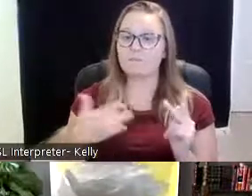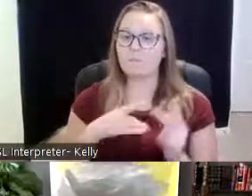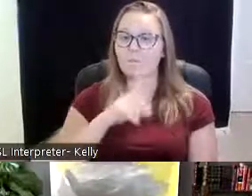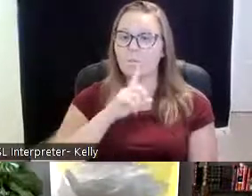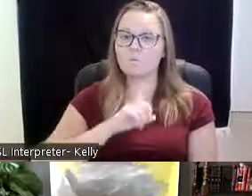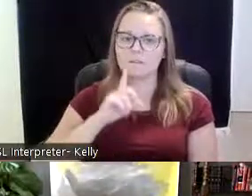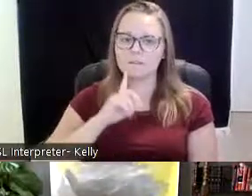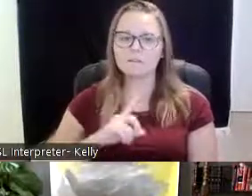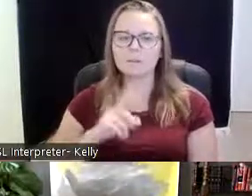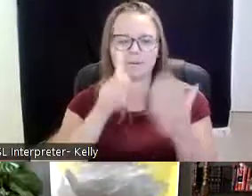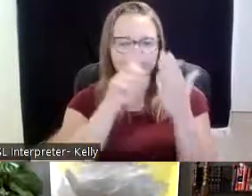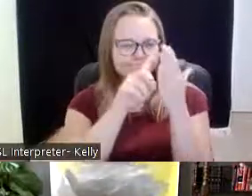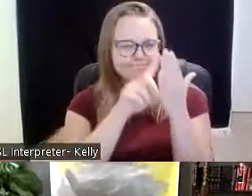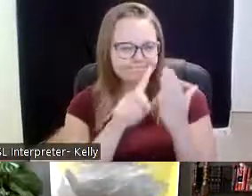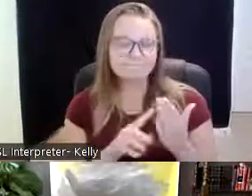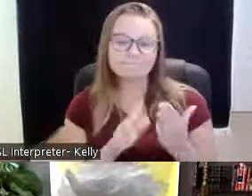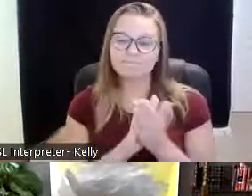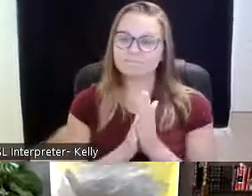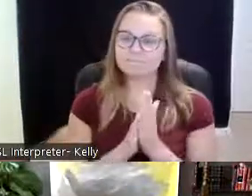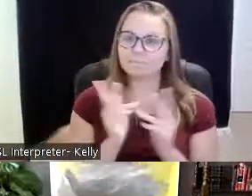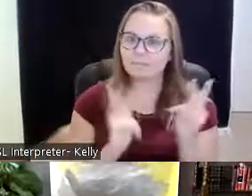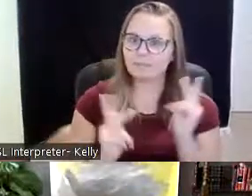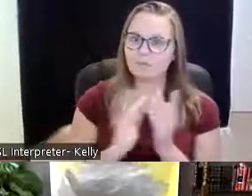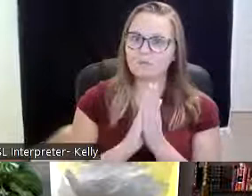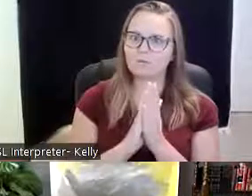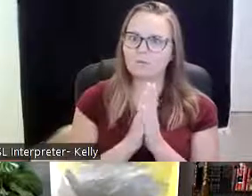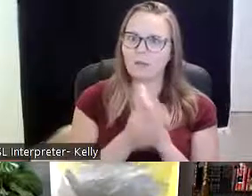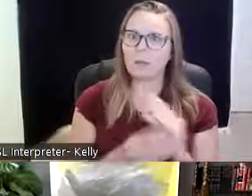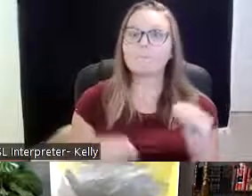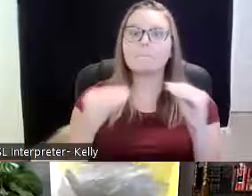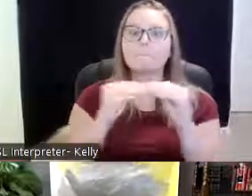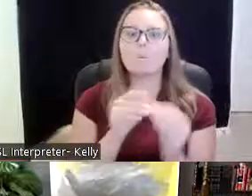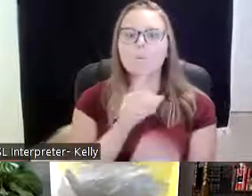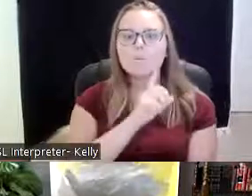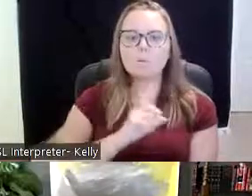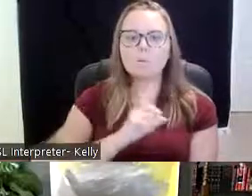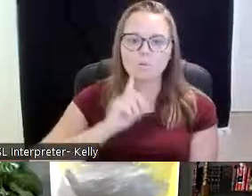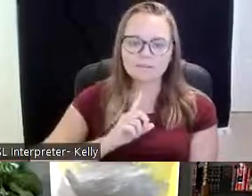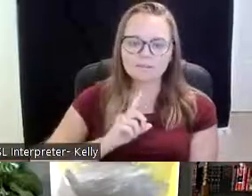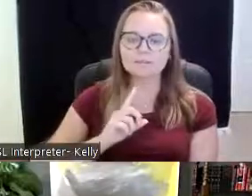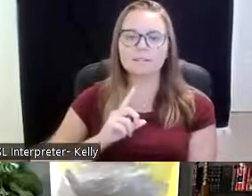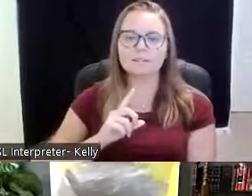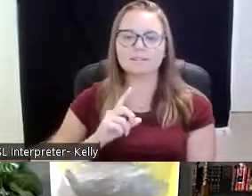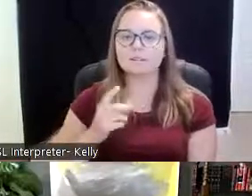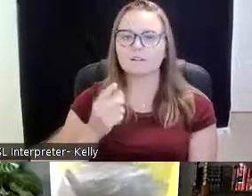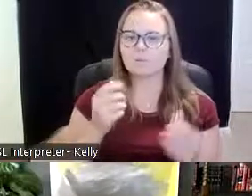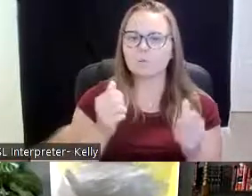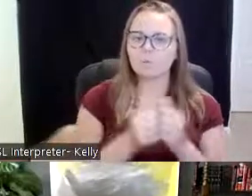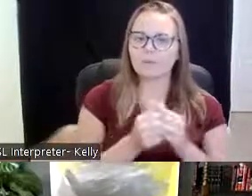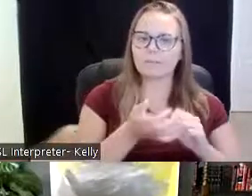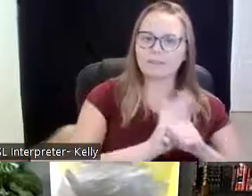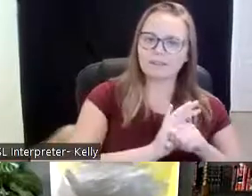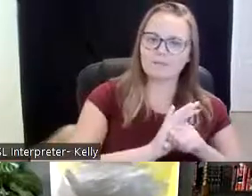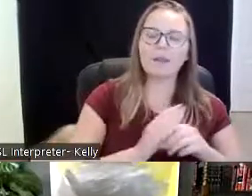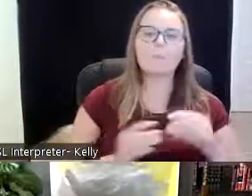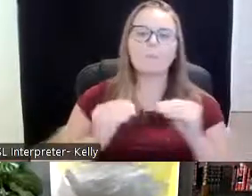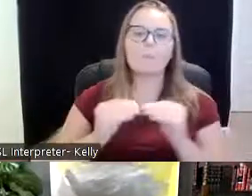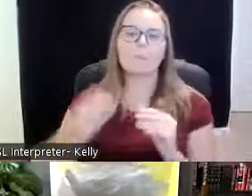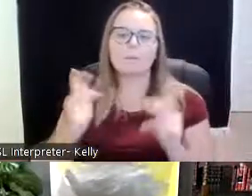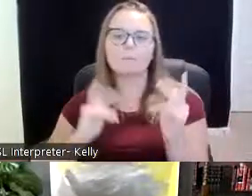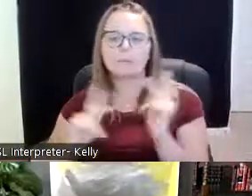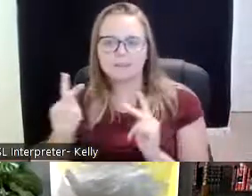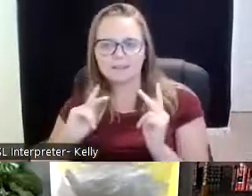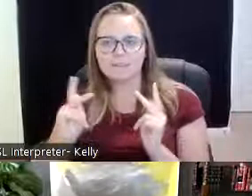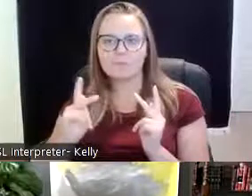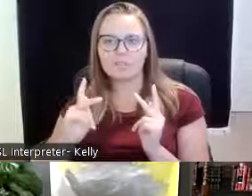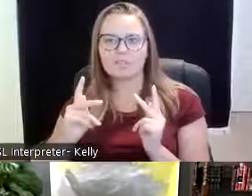these findings suggest that people got lonelier over the pandemic and more people reported feeling lonely compared to before